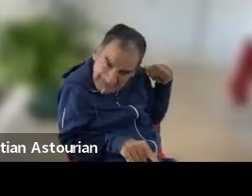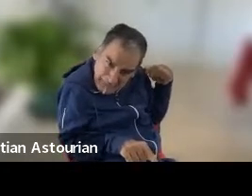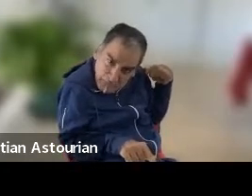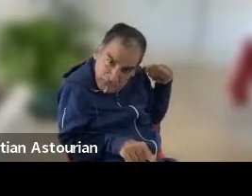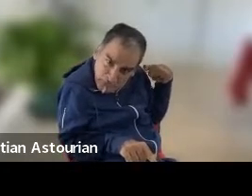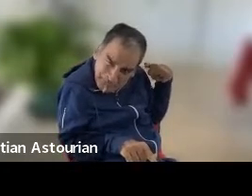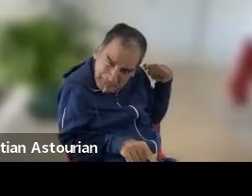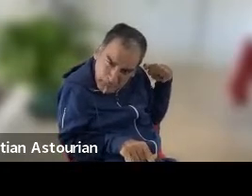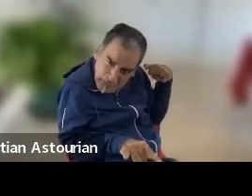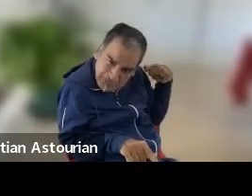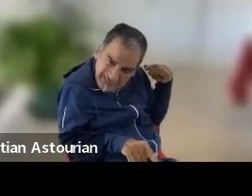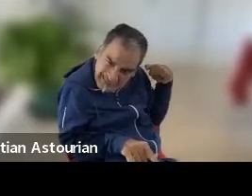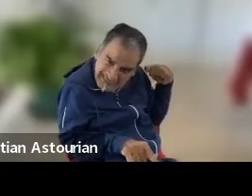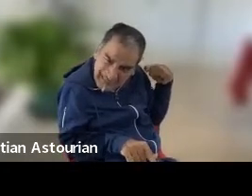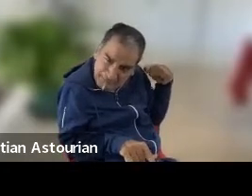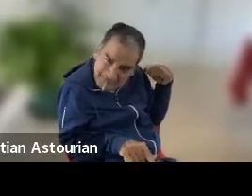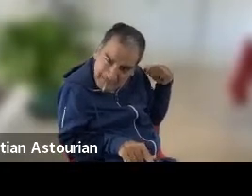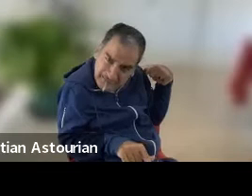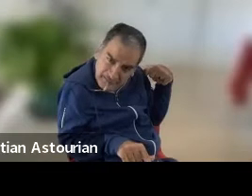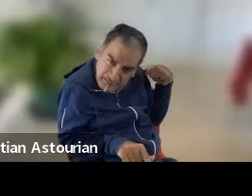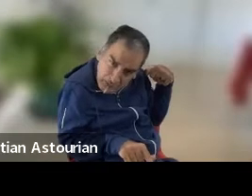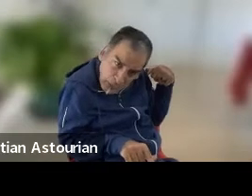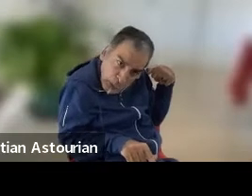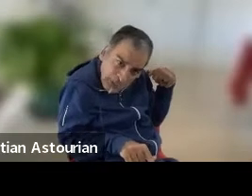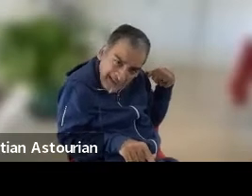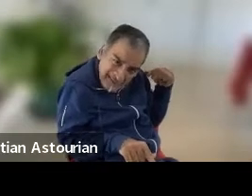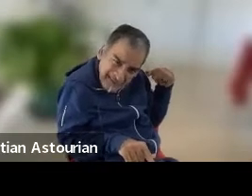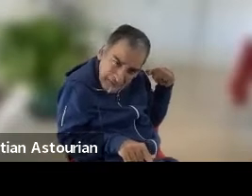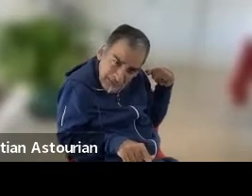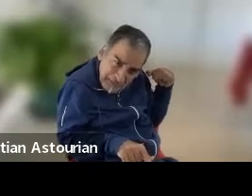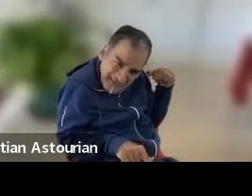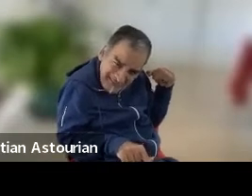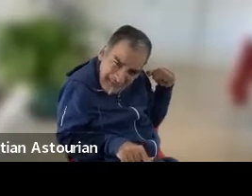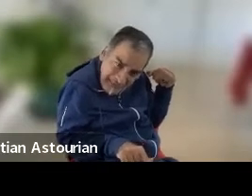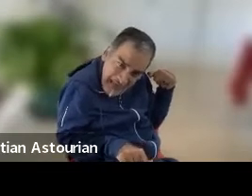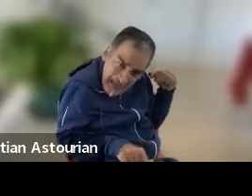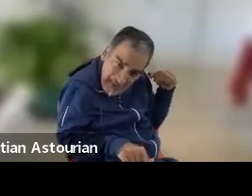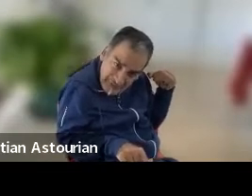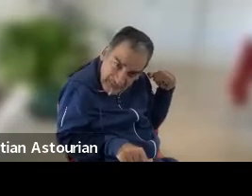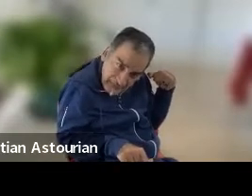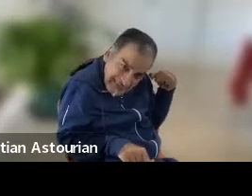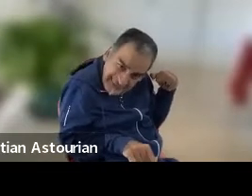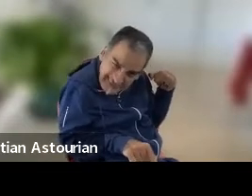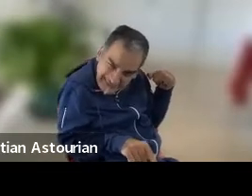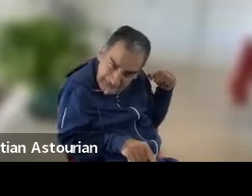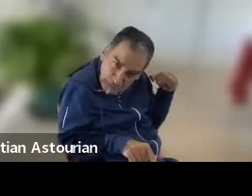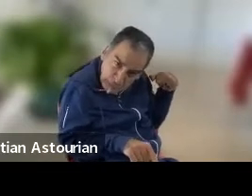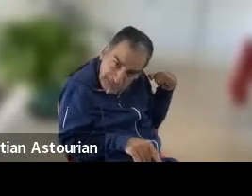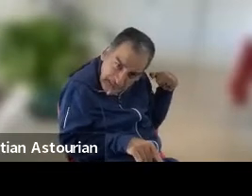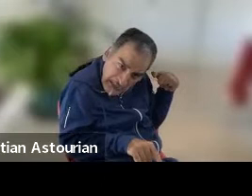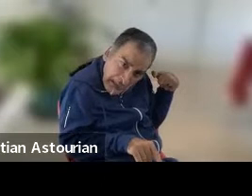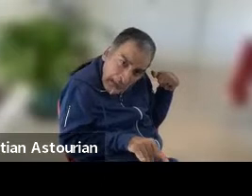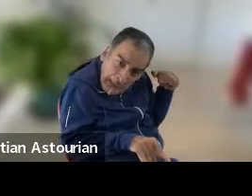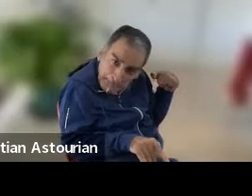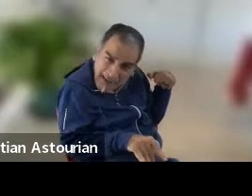Provide more support to people with a disability who are dealing with mental health